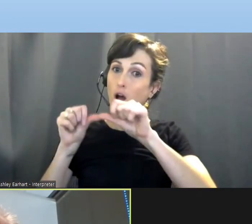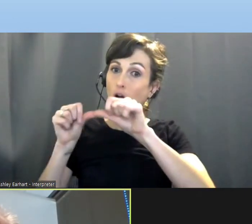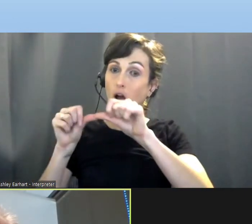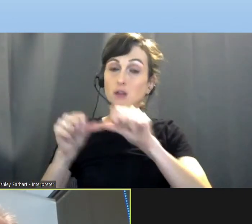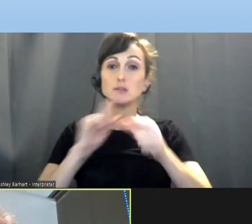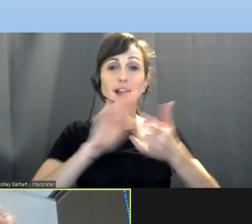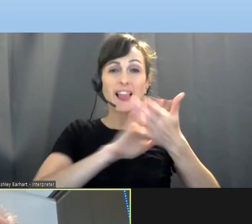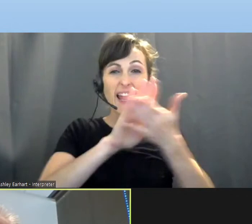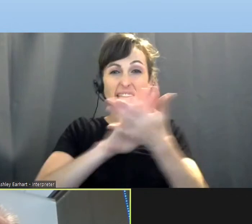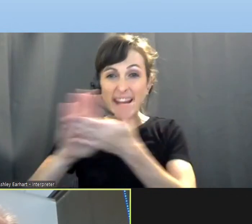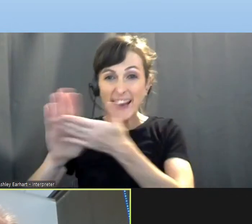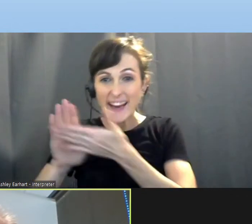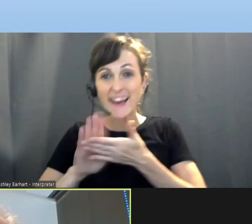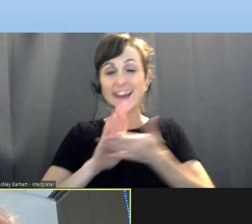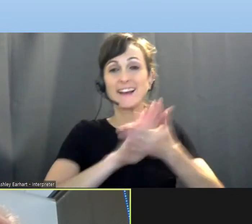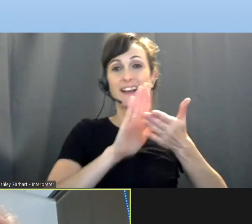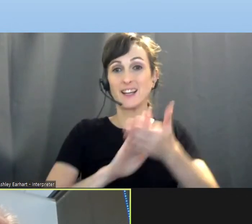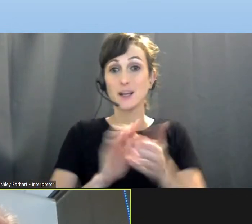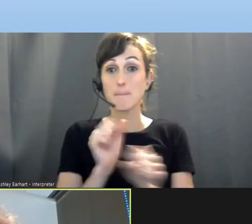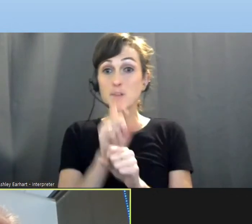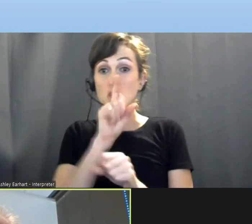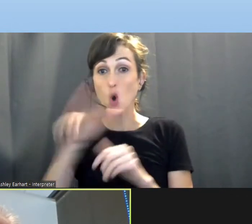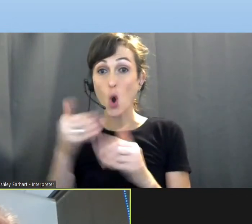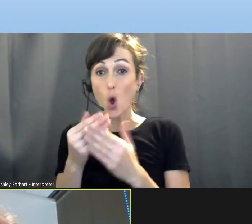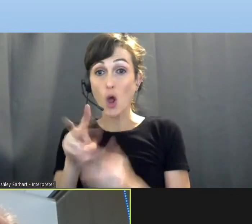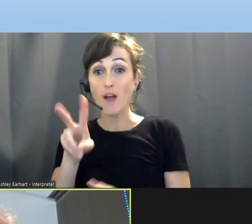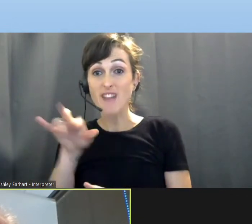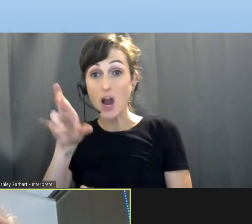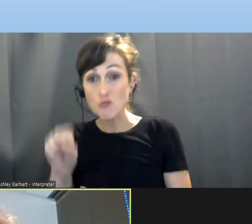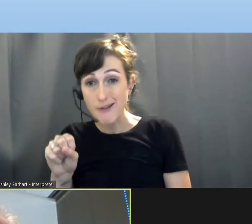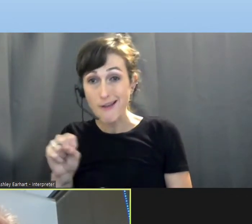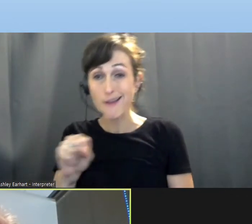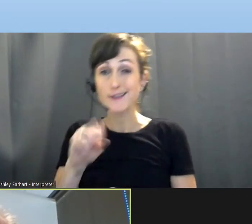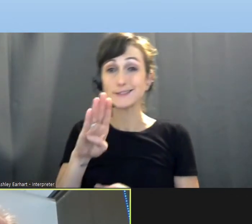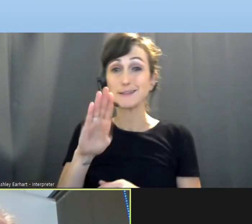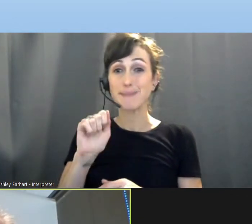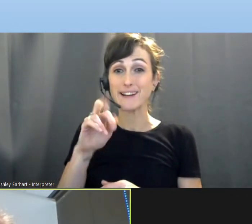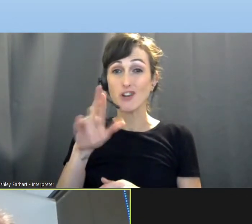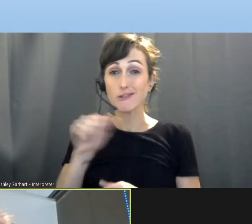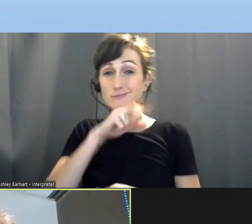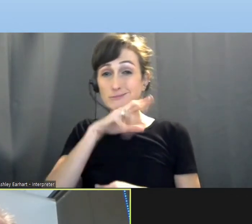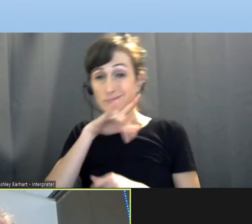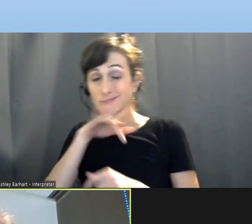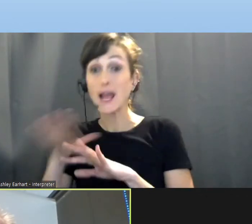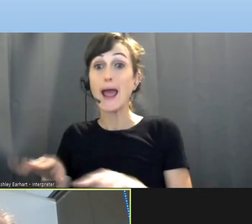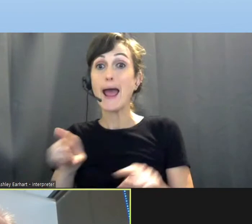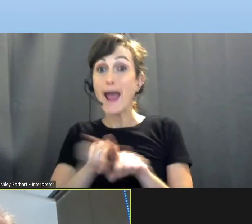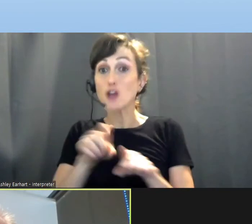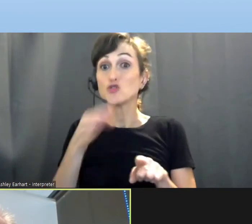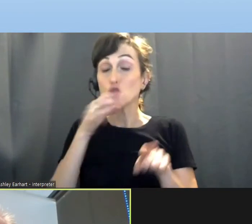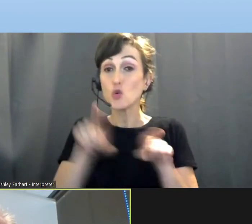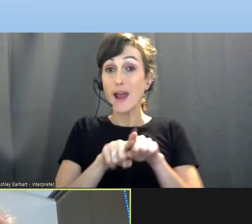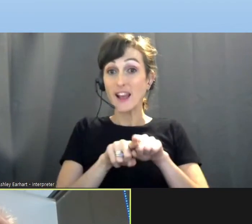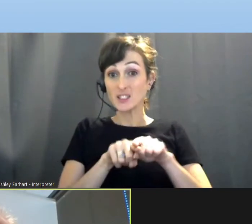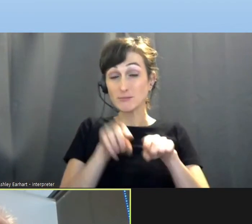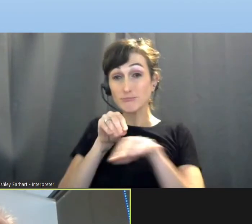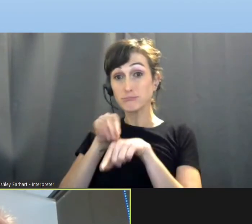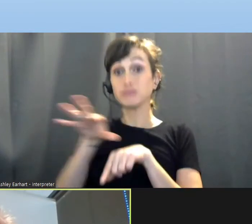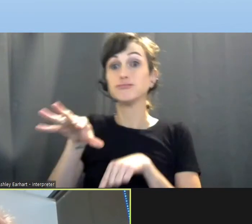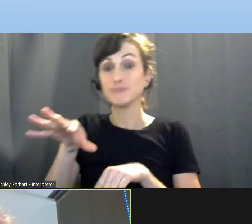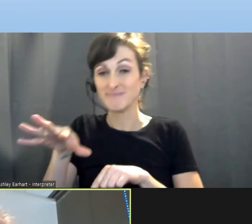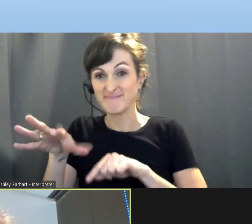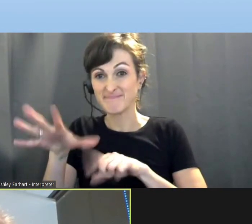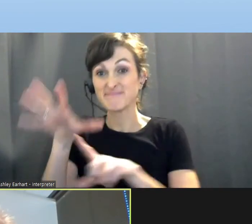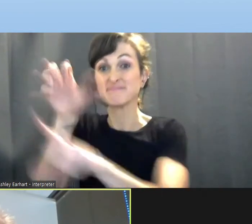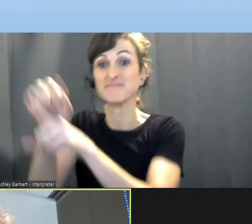to eliminate the viruses and the bacteria as soon as they enter the air. So real-time exposures are really important